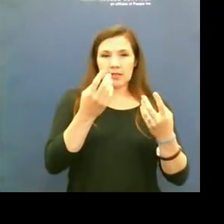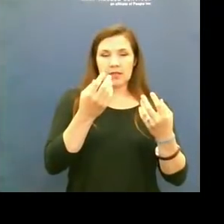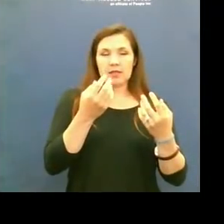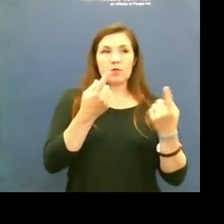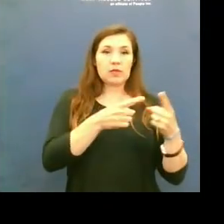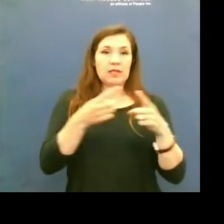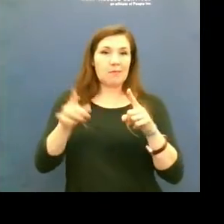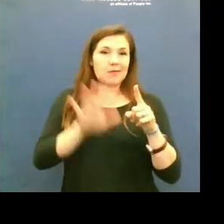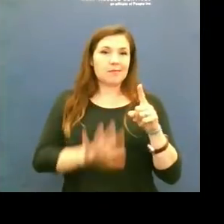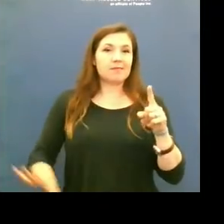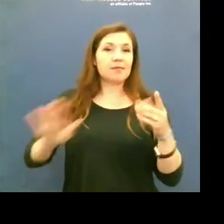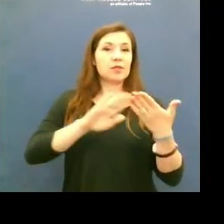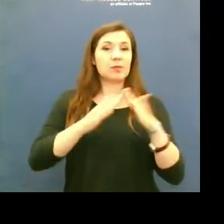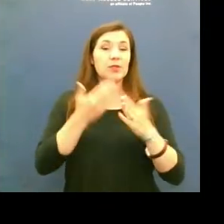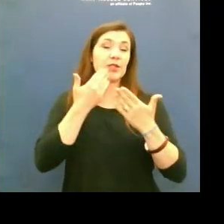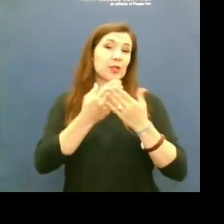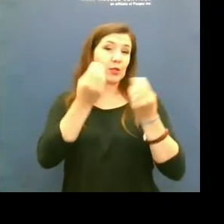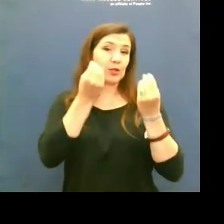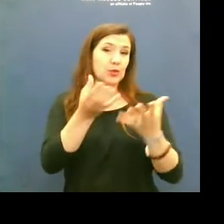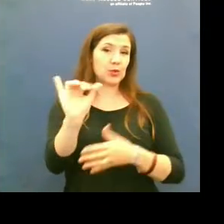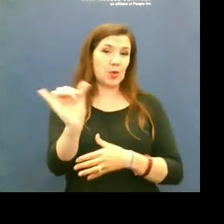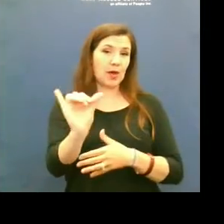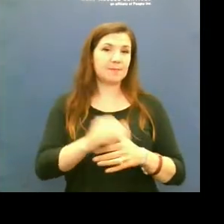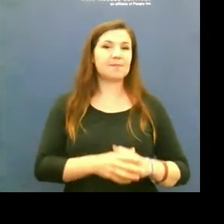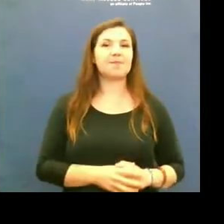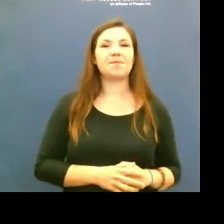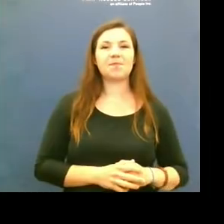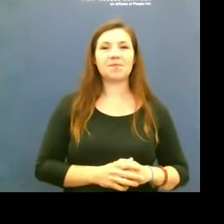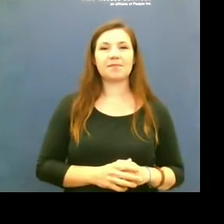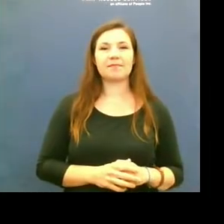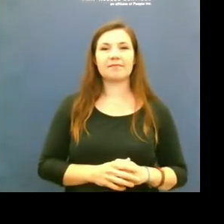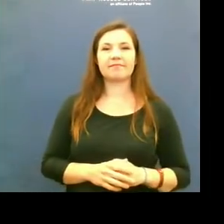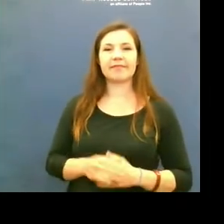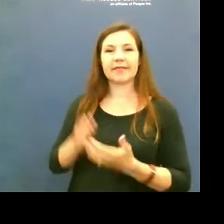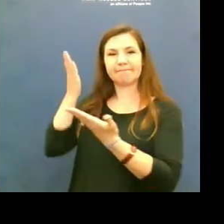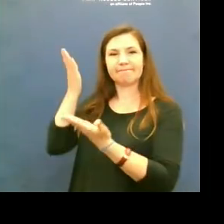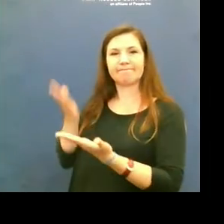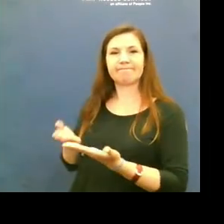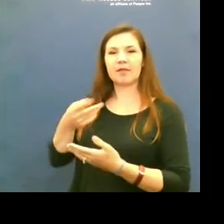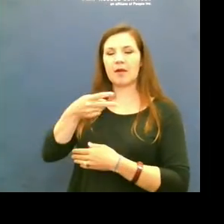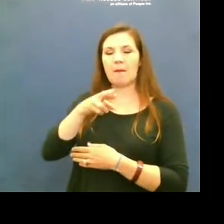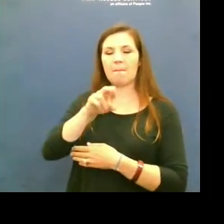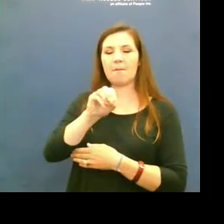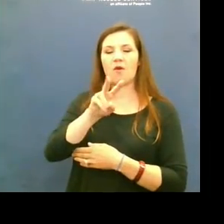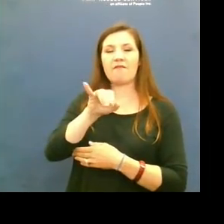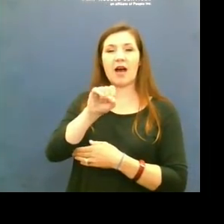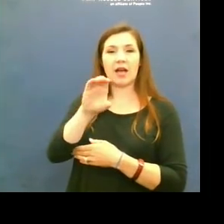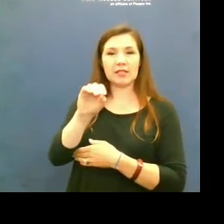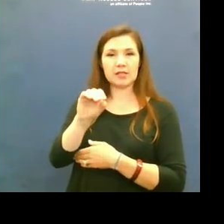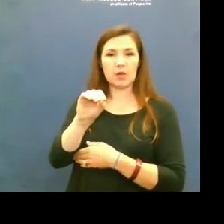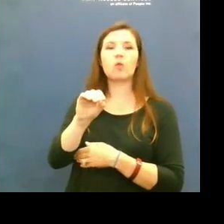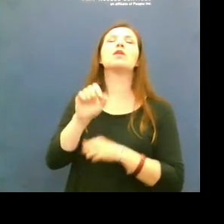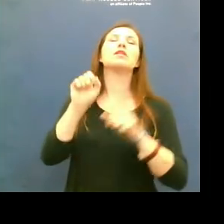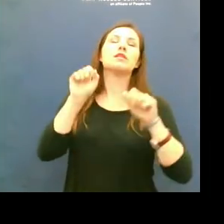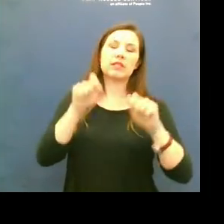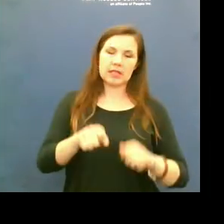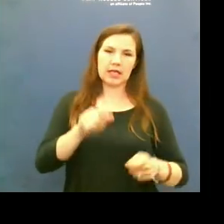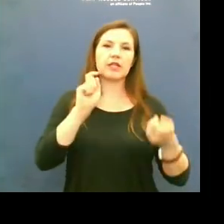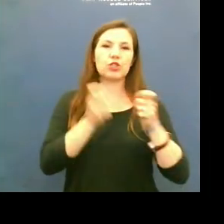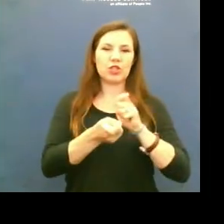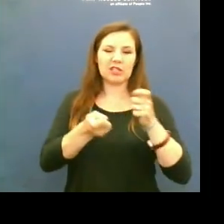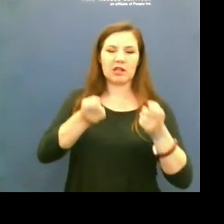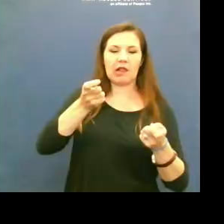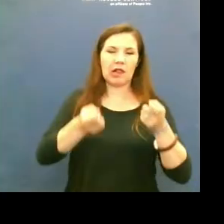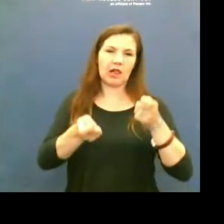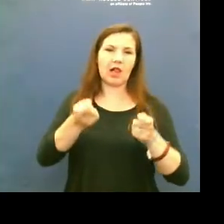in our community, some good news as well. And as usual, the proviso that we put on the screen that the information as presented can change and will change and often